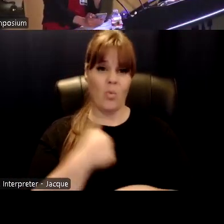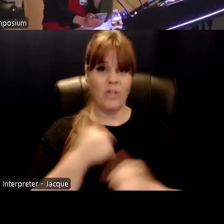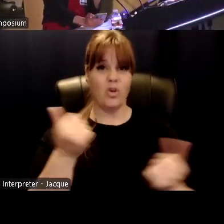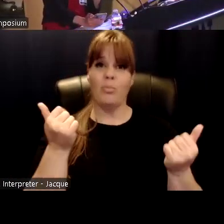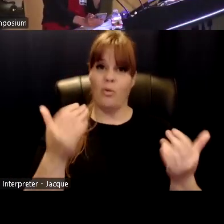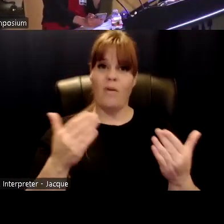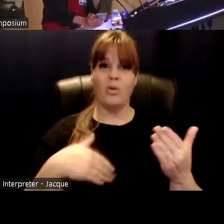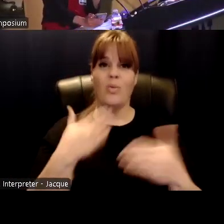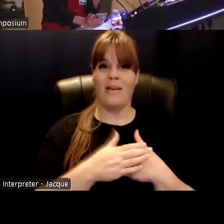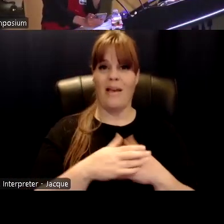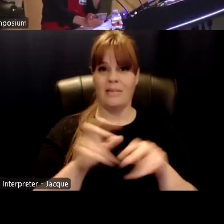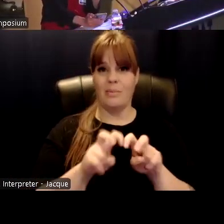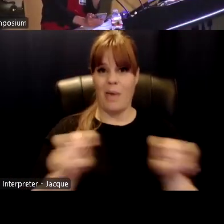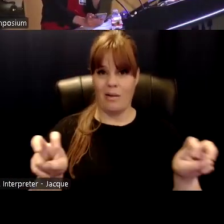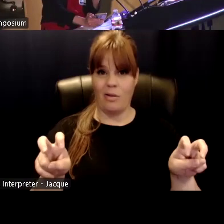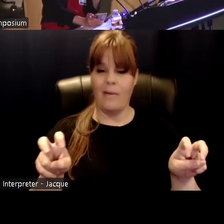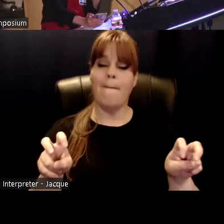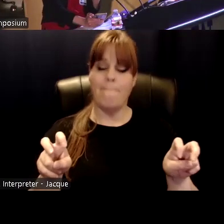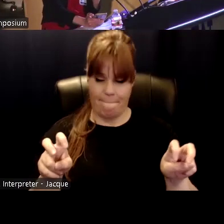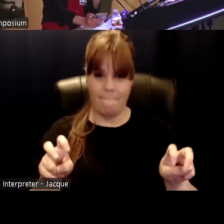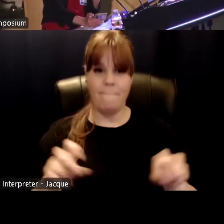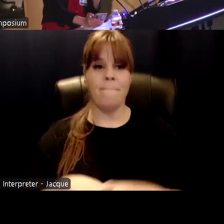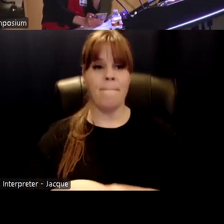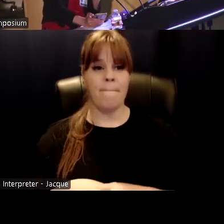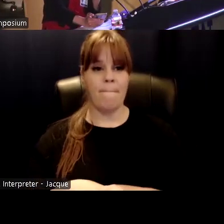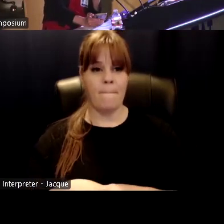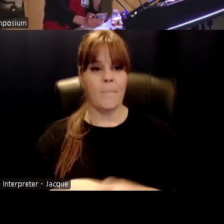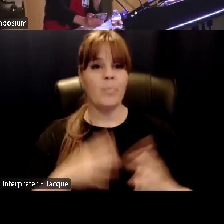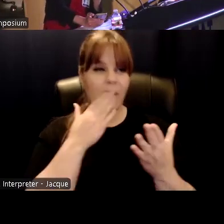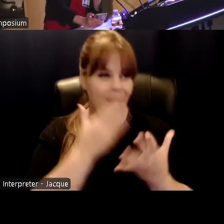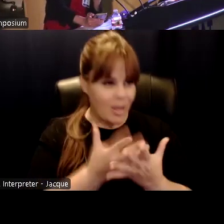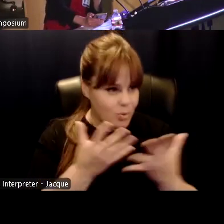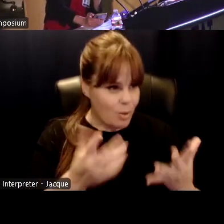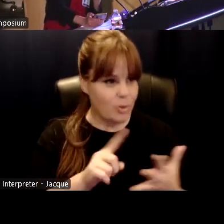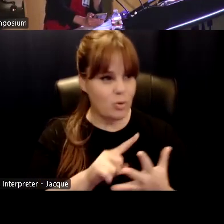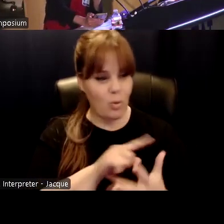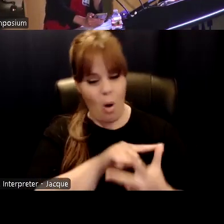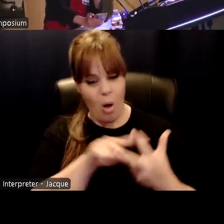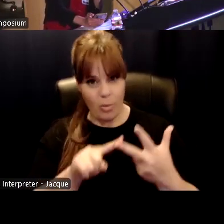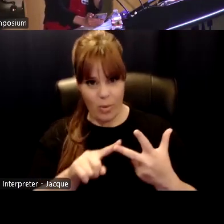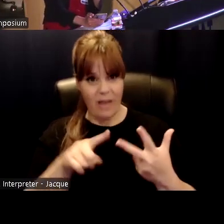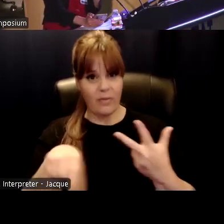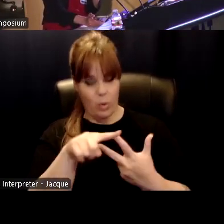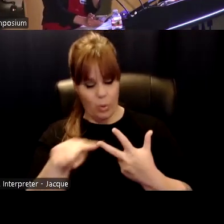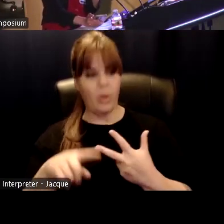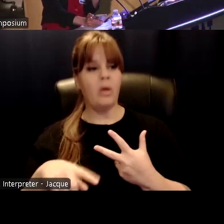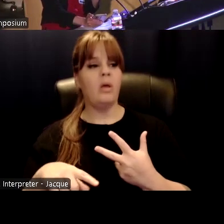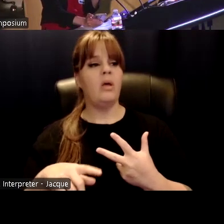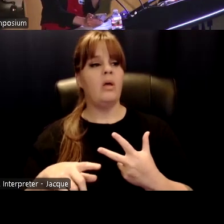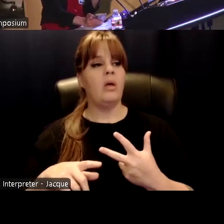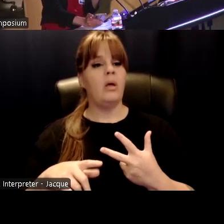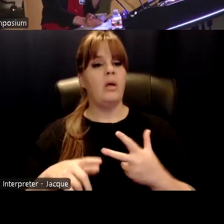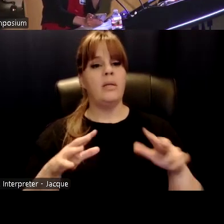to our next panel. And thank you so much to all three of you. Let's take